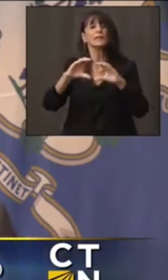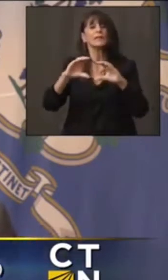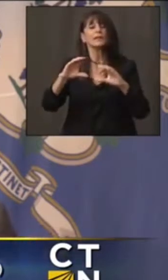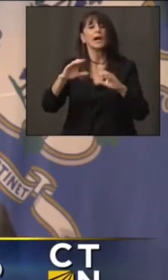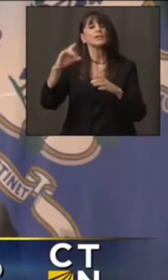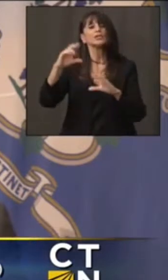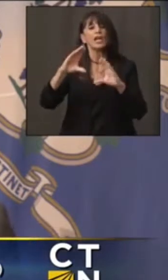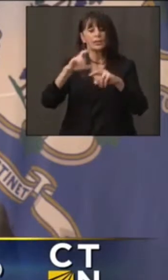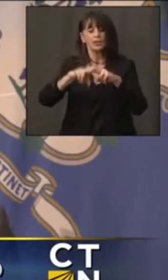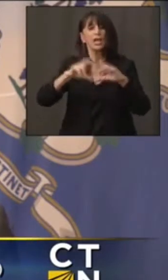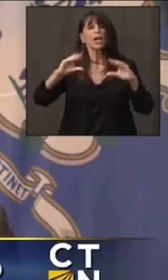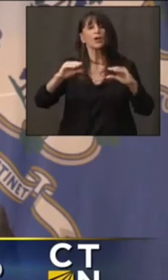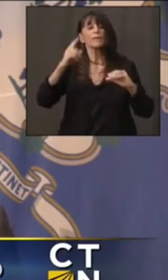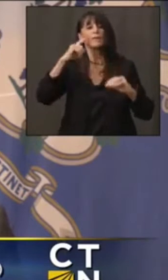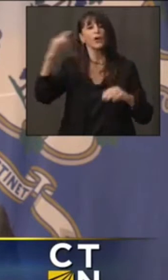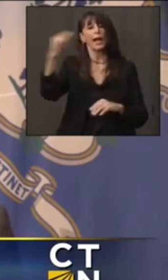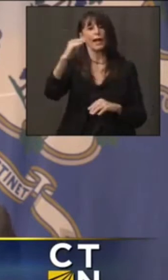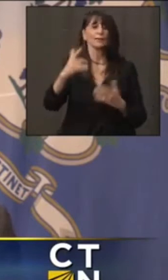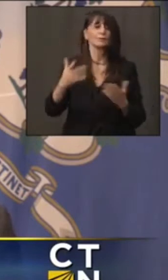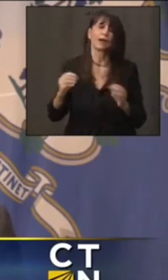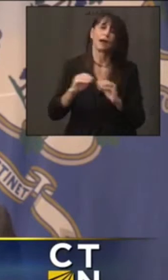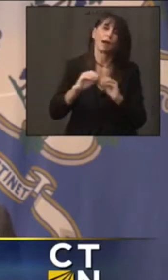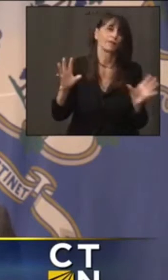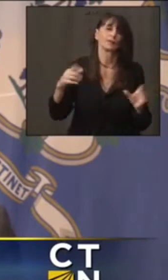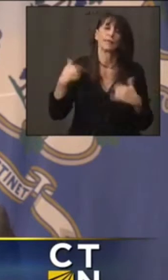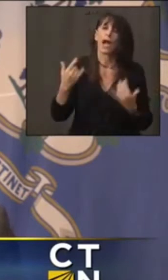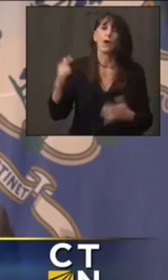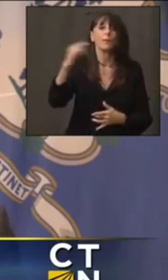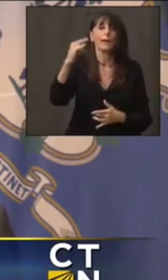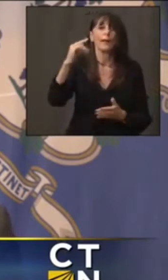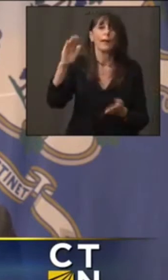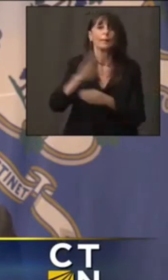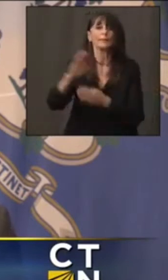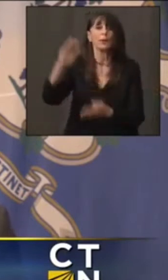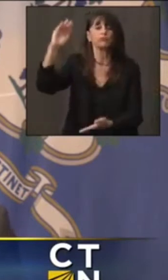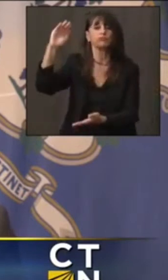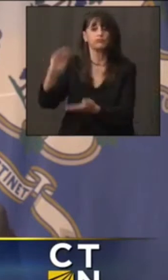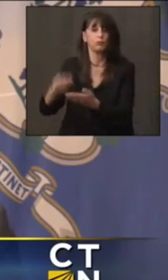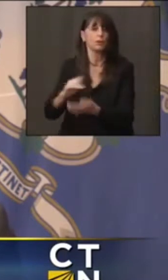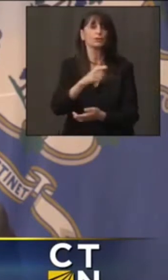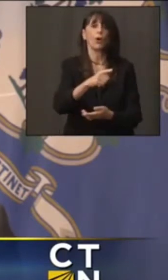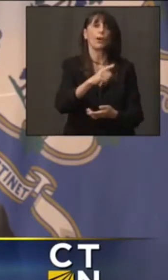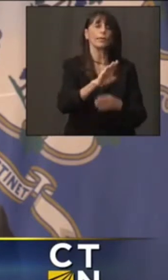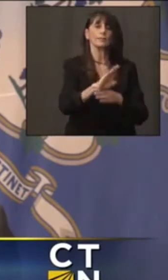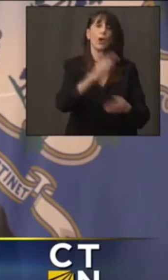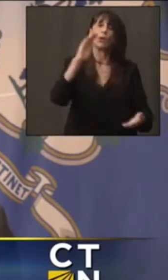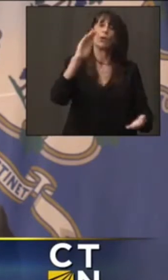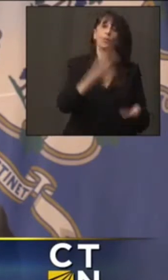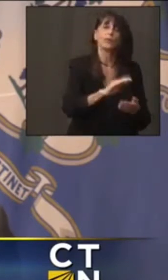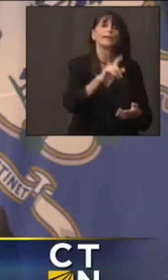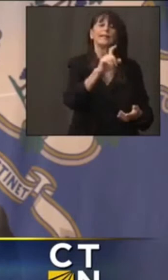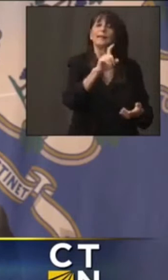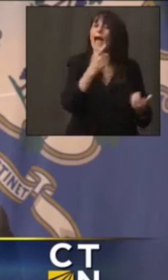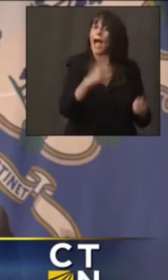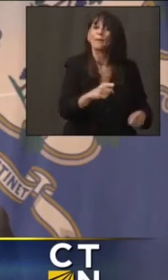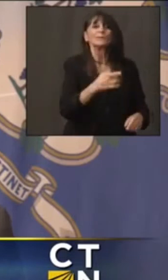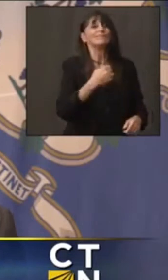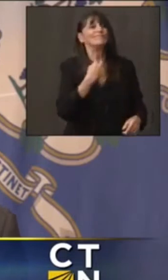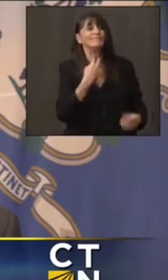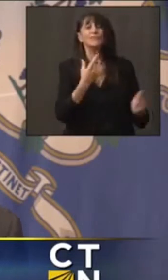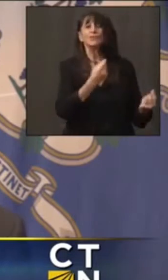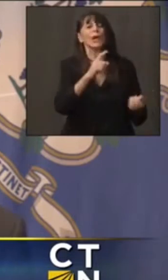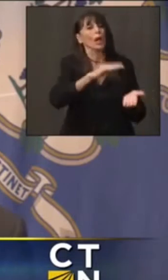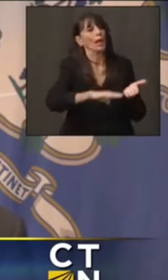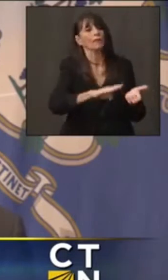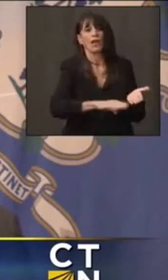face it, airlines are not flying as much these days. That business was really slowing up. They were forced to start laying off people, and they've